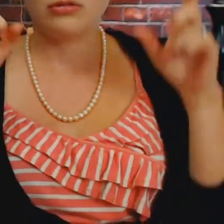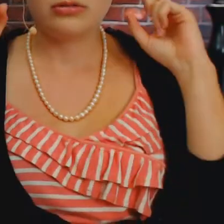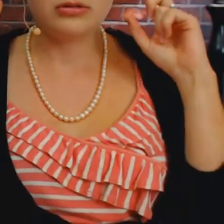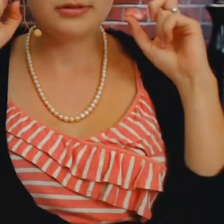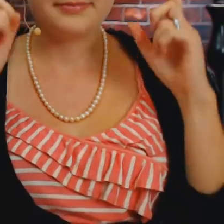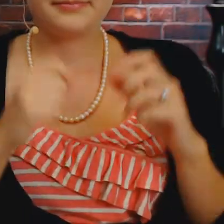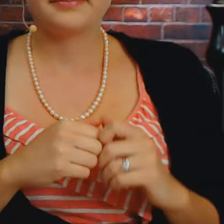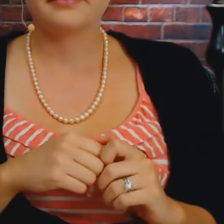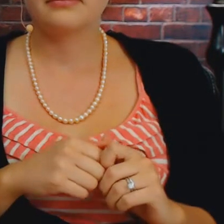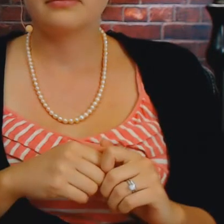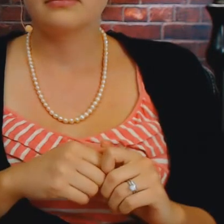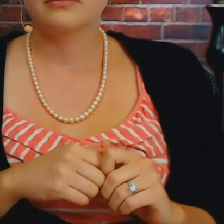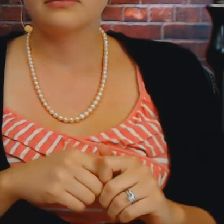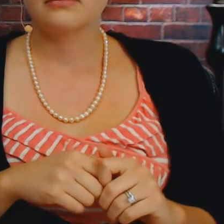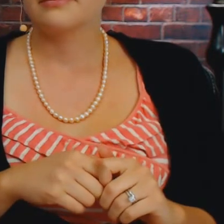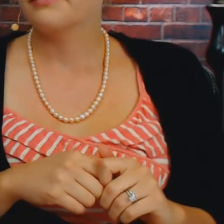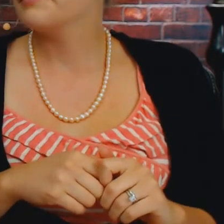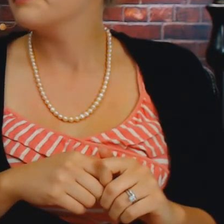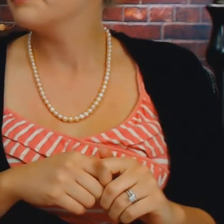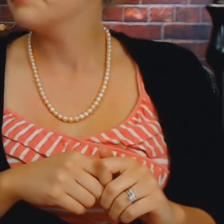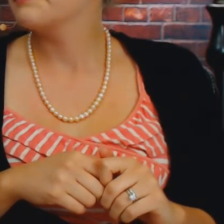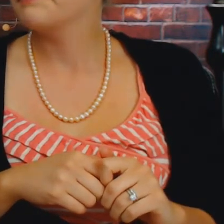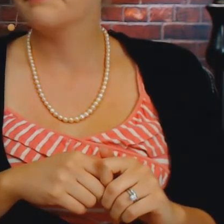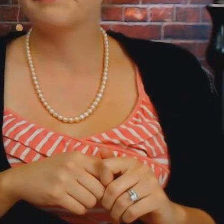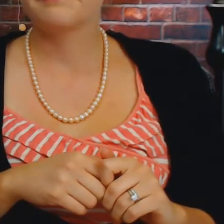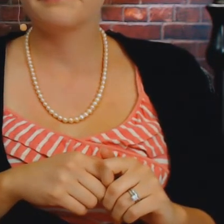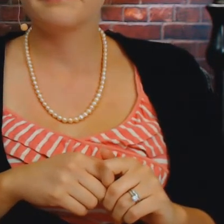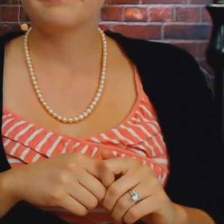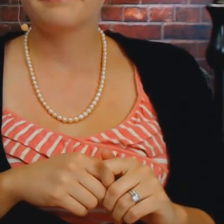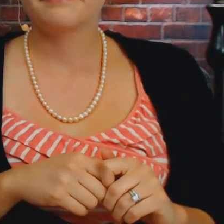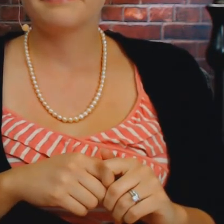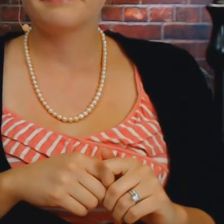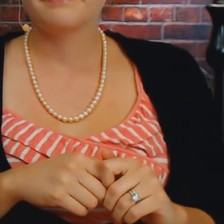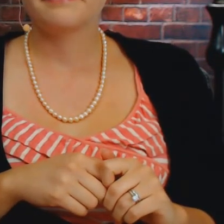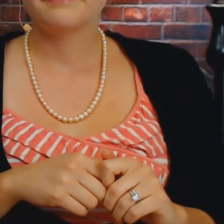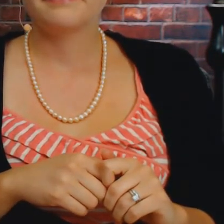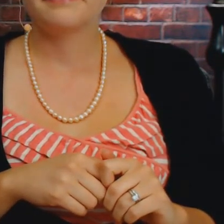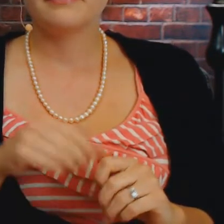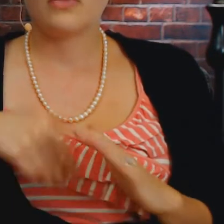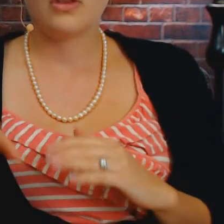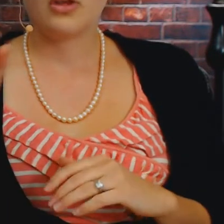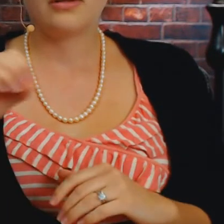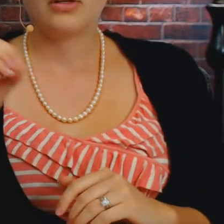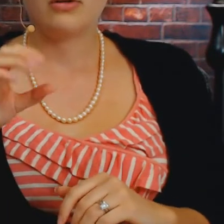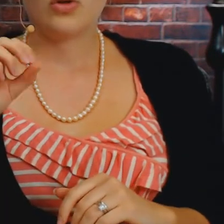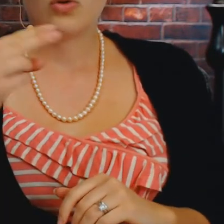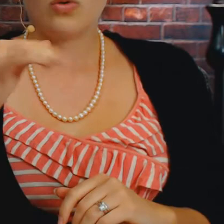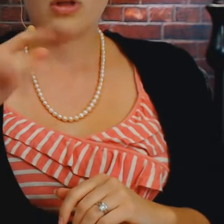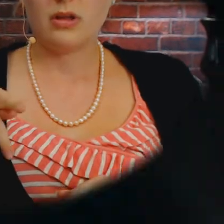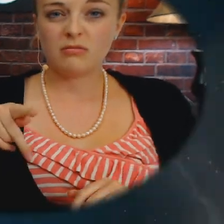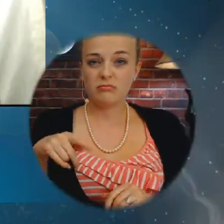which is our coverage here in Canada, for example, or in Ontario in particular?